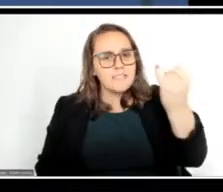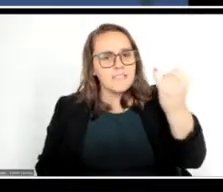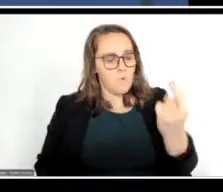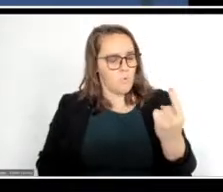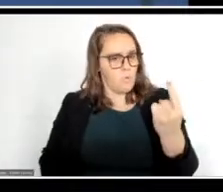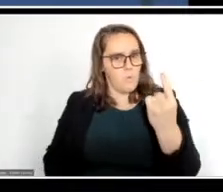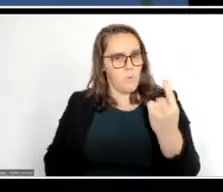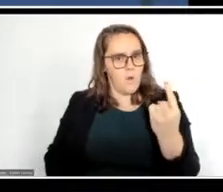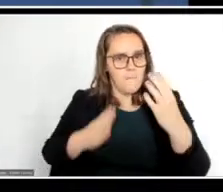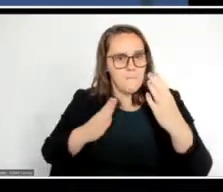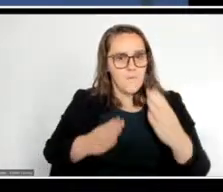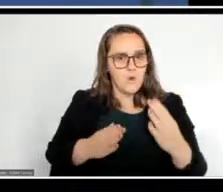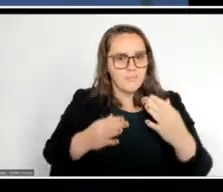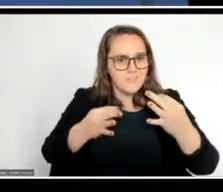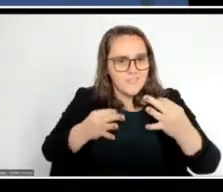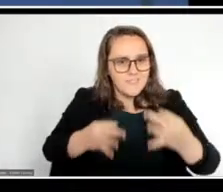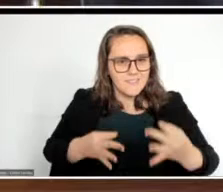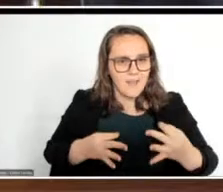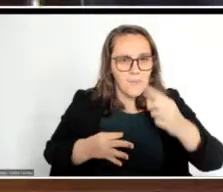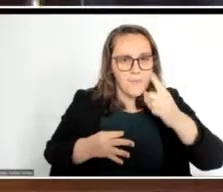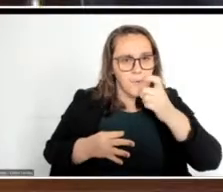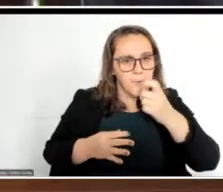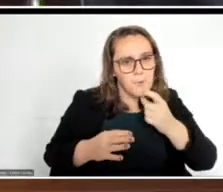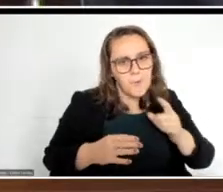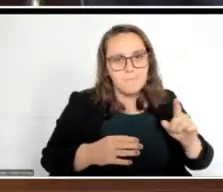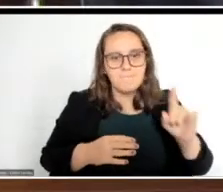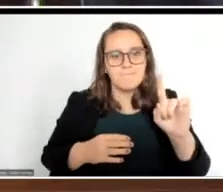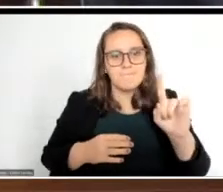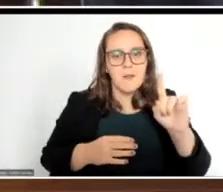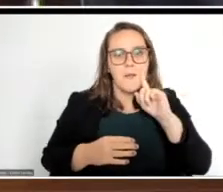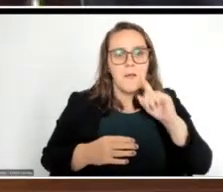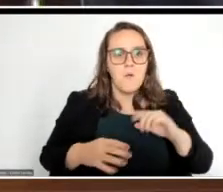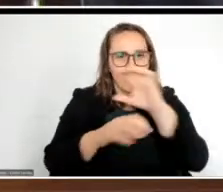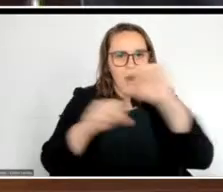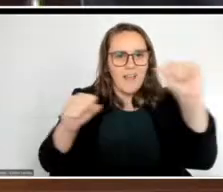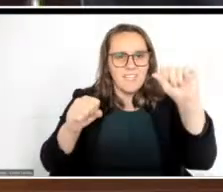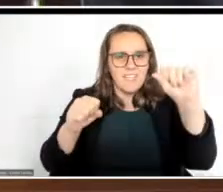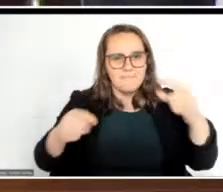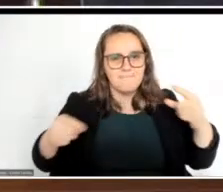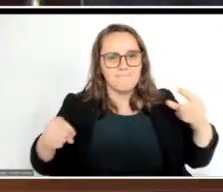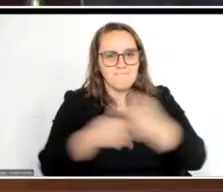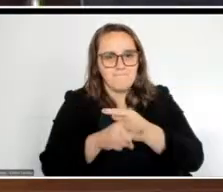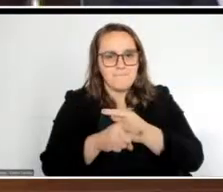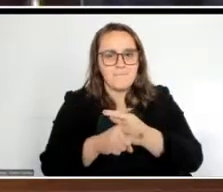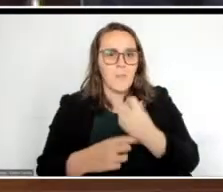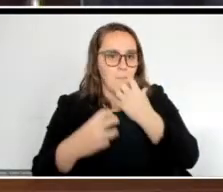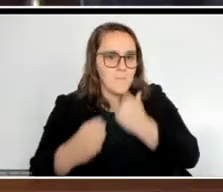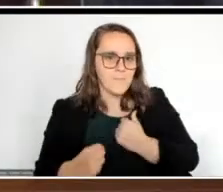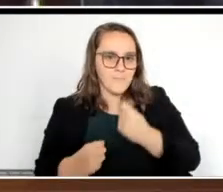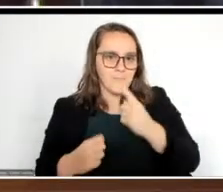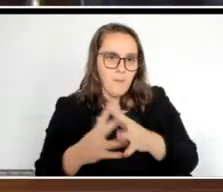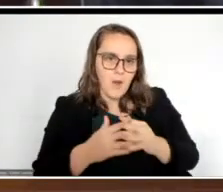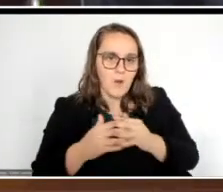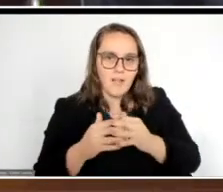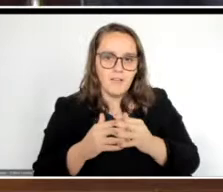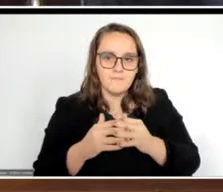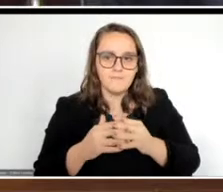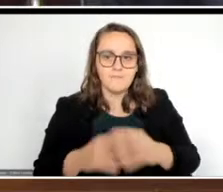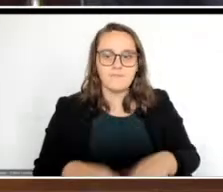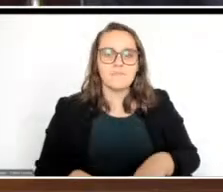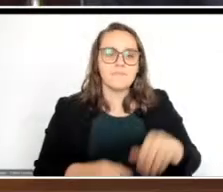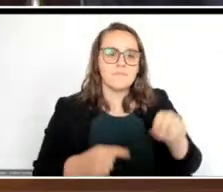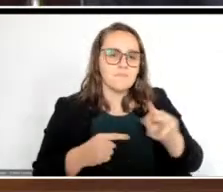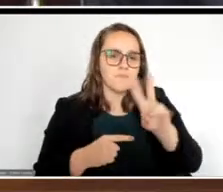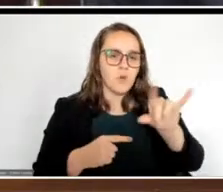could choose the American president. Make no mistake, President Trump knew that what he was demanding